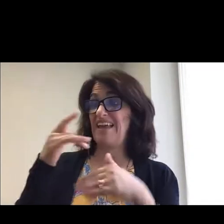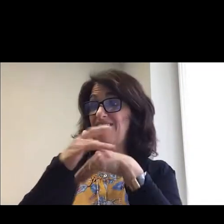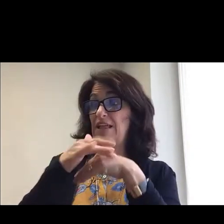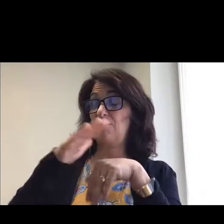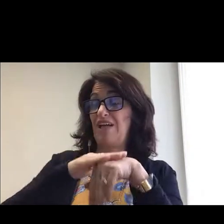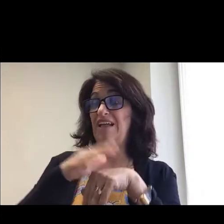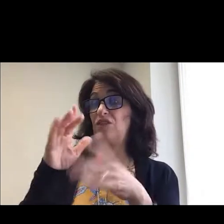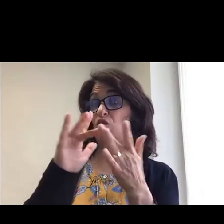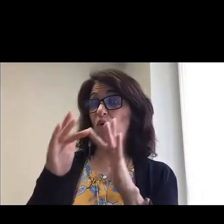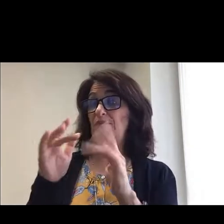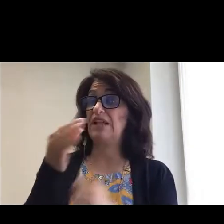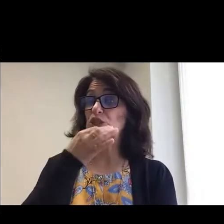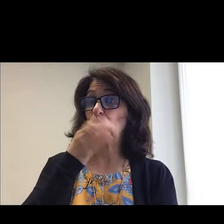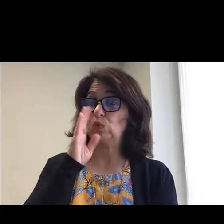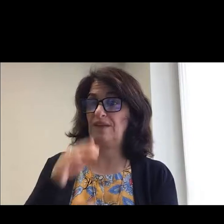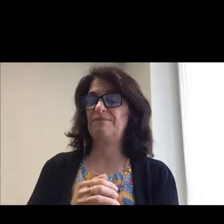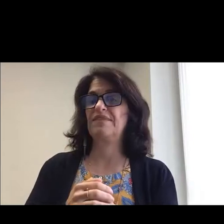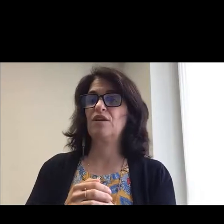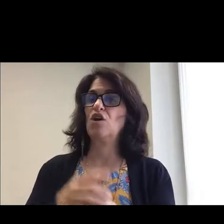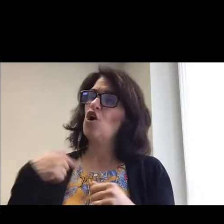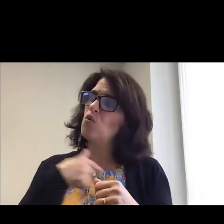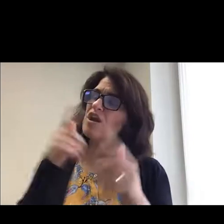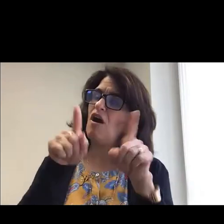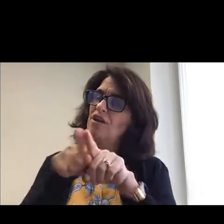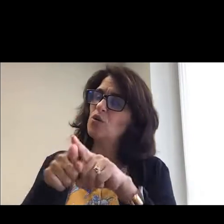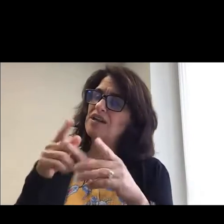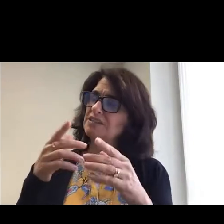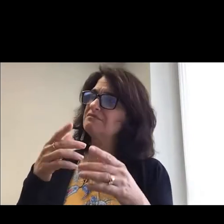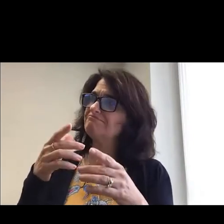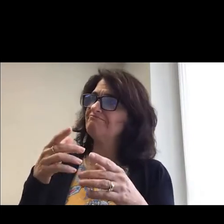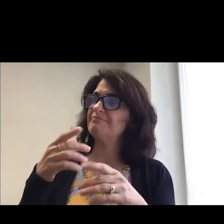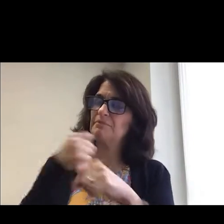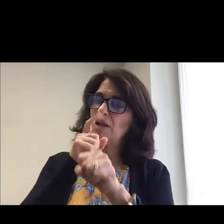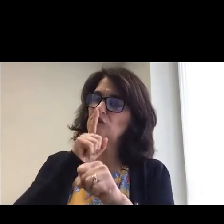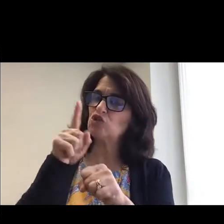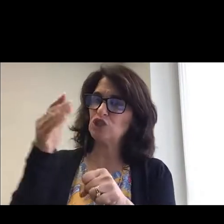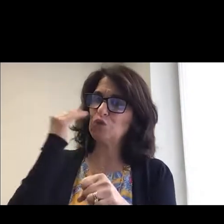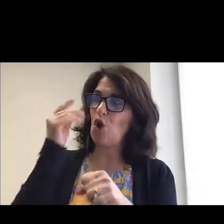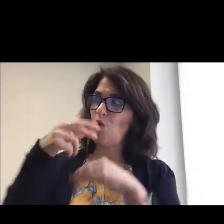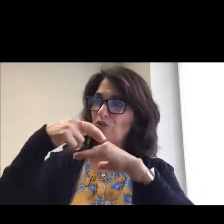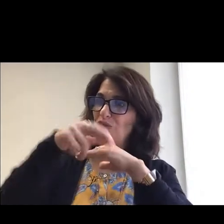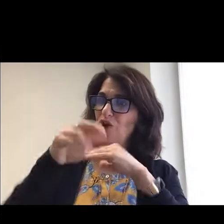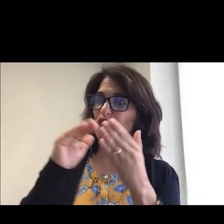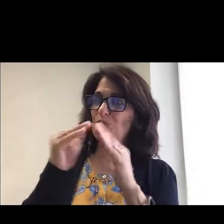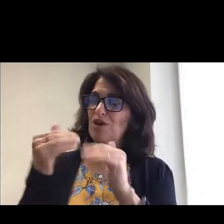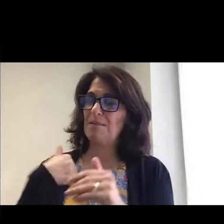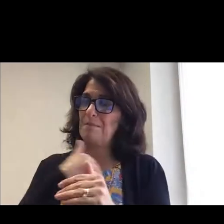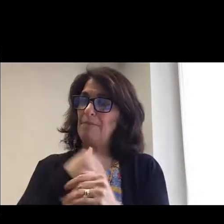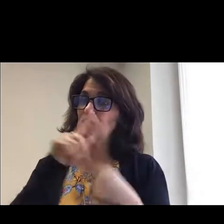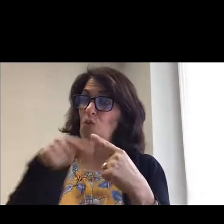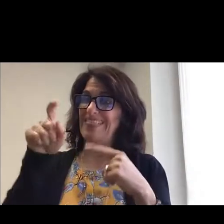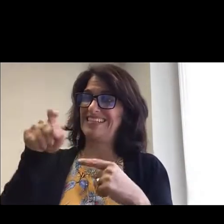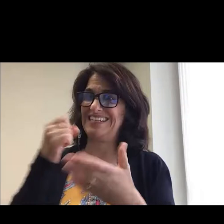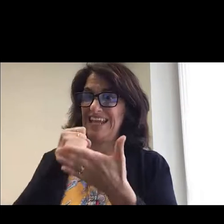please. We also want to ensure you know where to refer community members when they need help. As